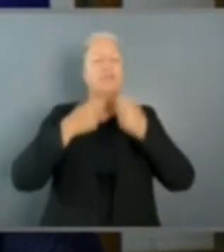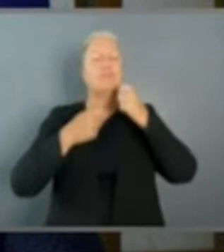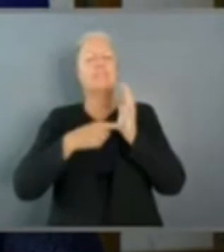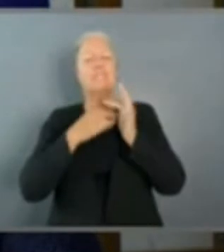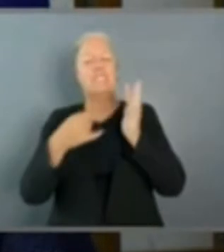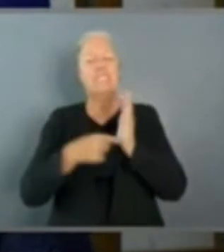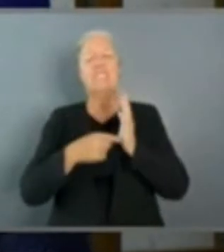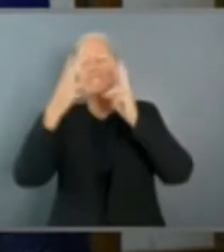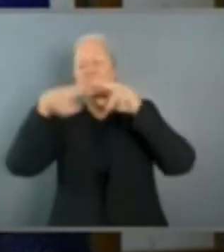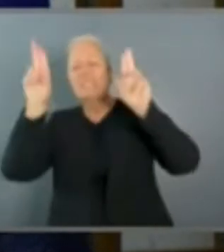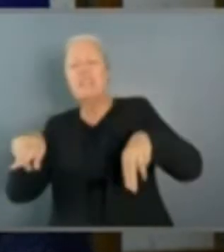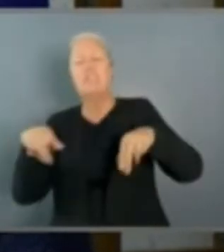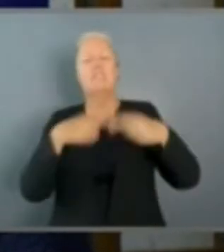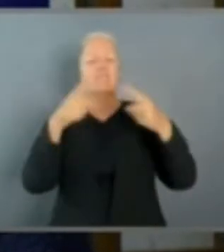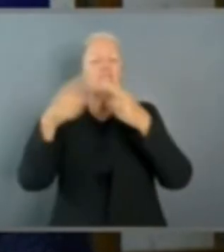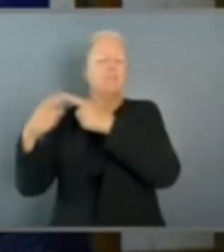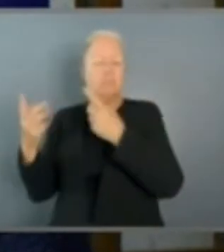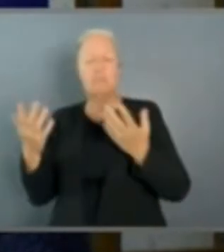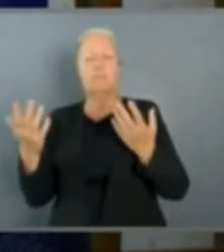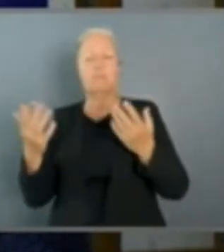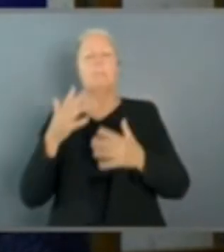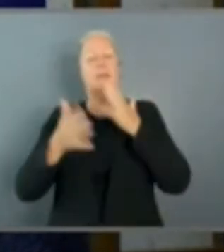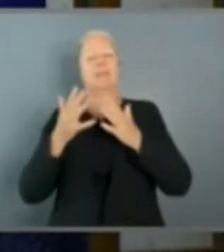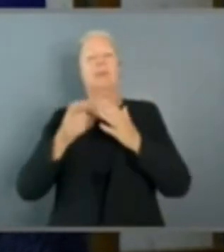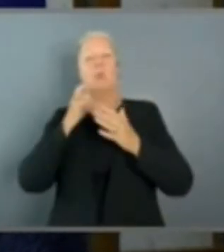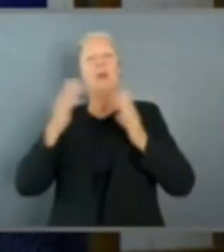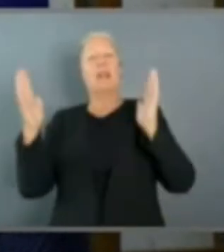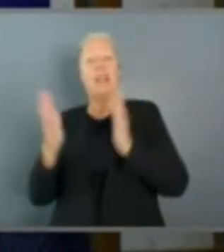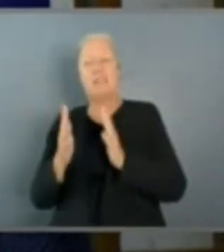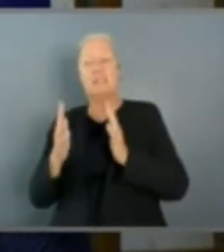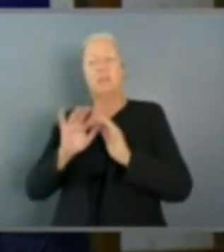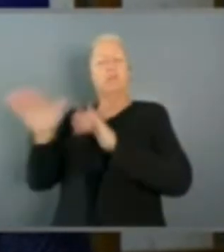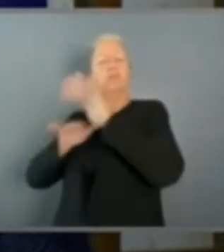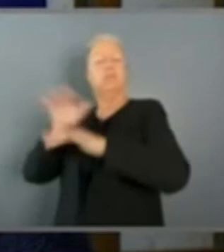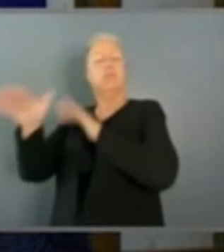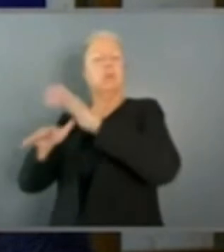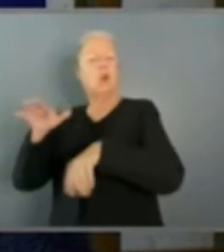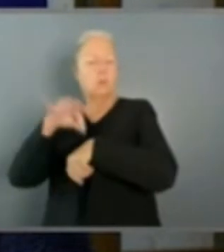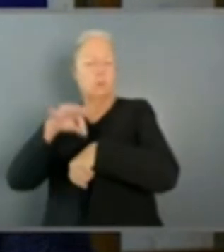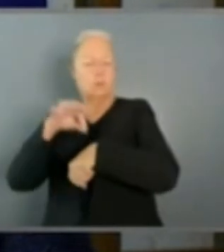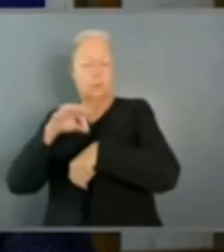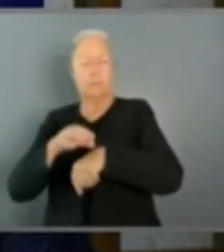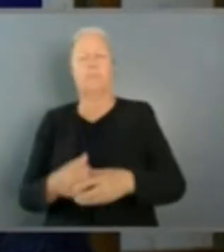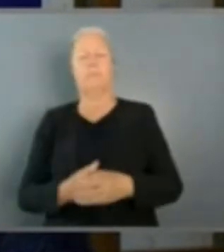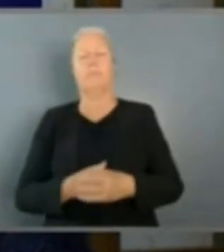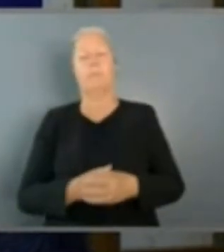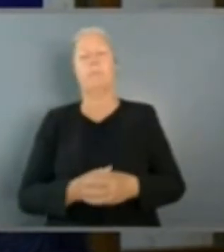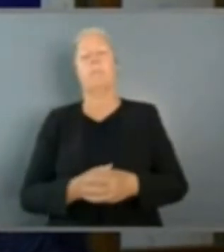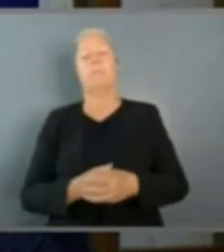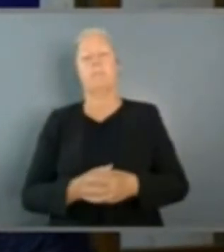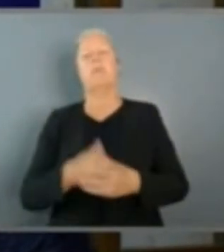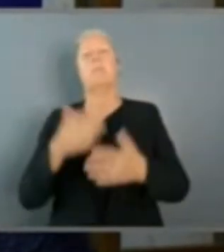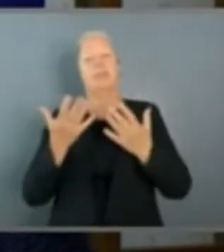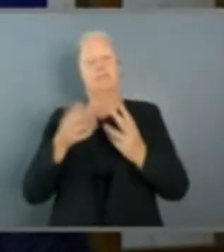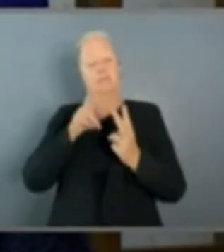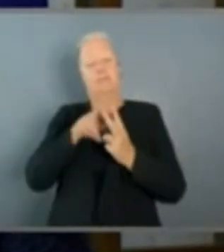St John's Ambulance COVID-19 operations in Port Moresby. That includes patient transport, COVID-19 testing and PPE